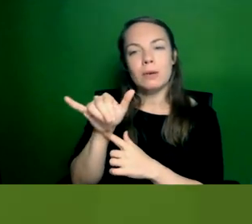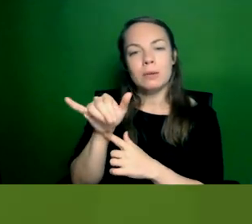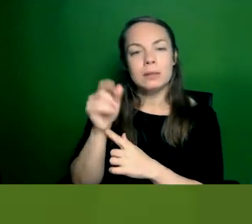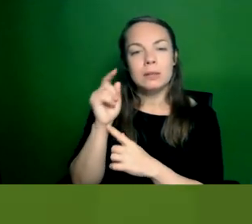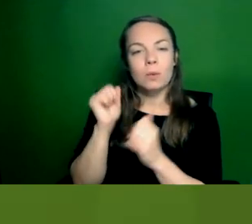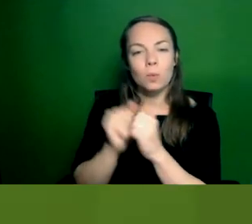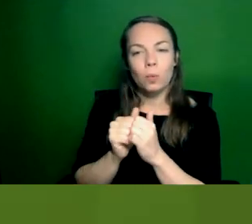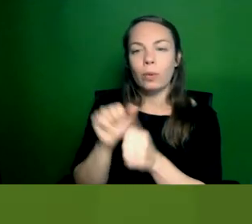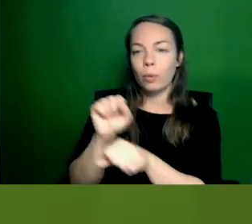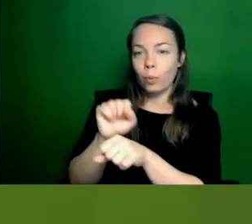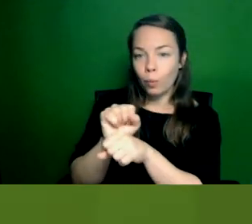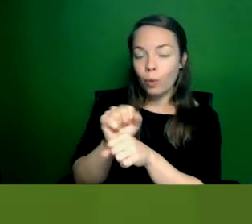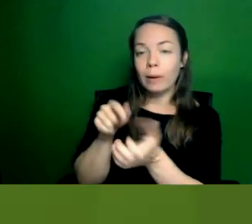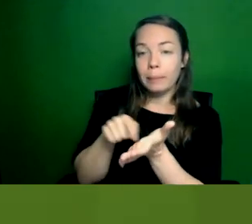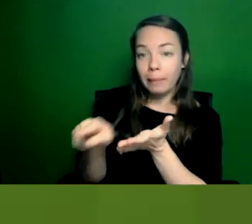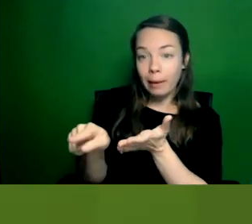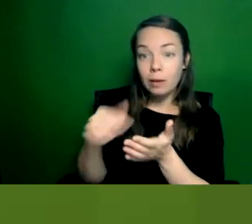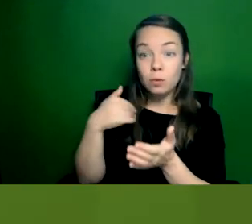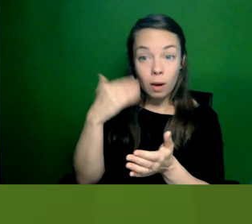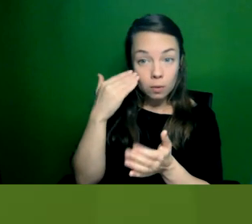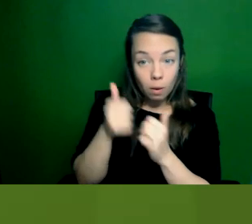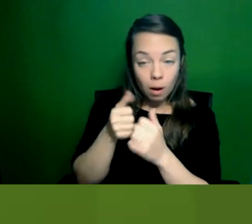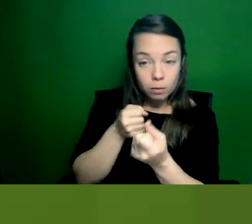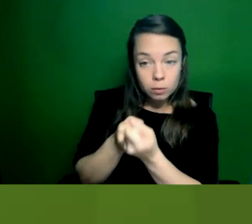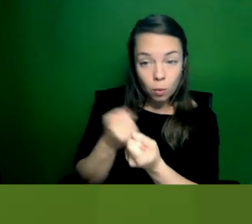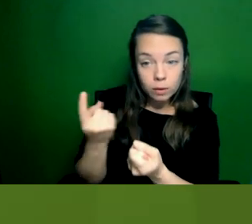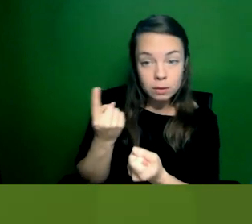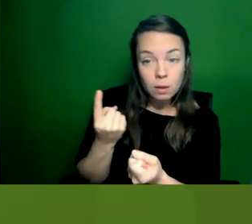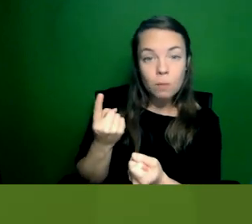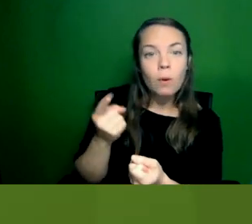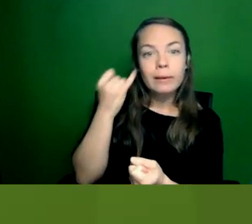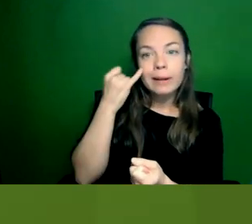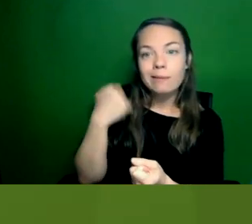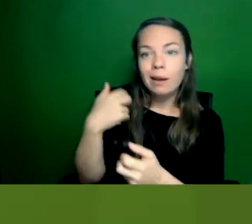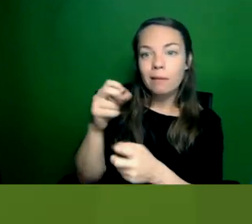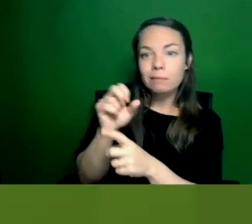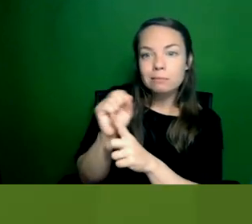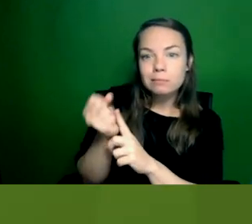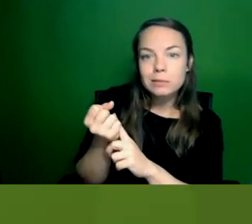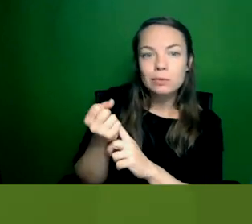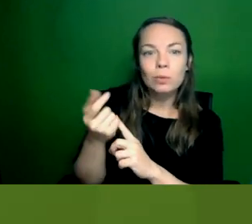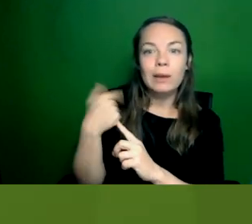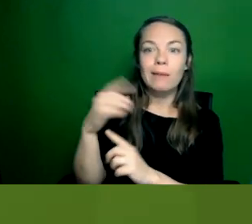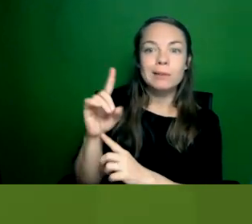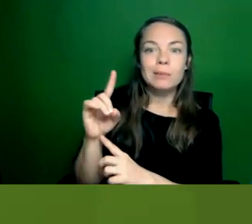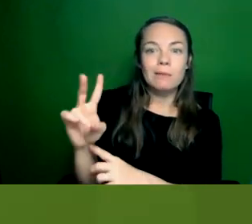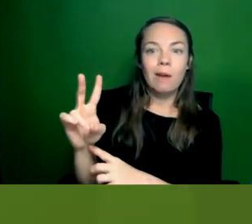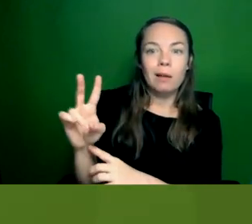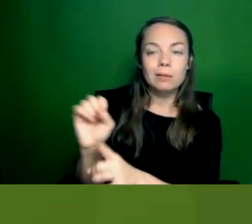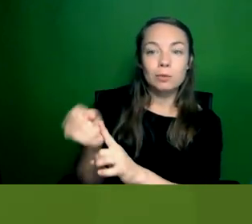I know how to support someone who does have a situation where they're in domestic violence